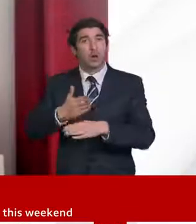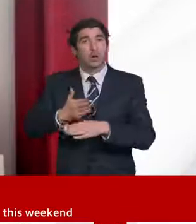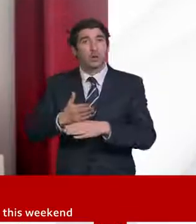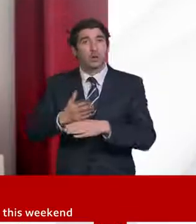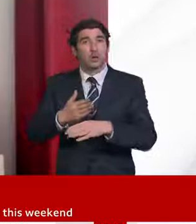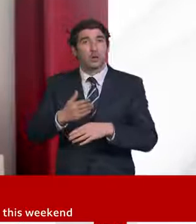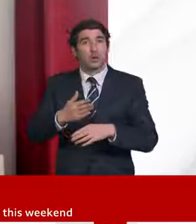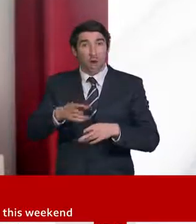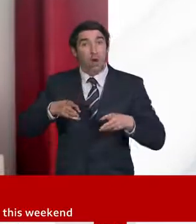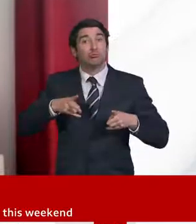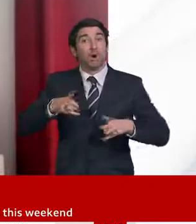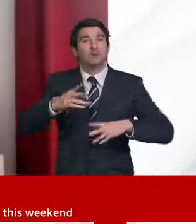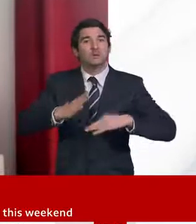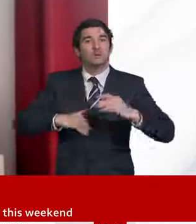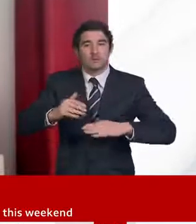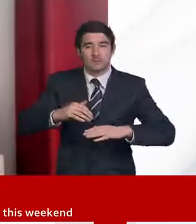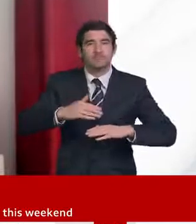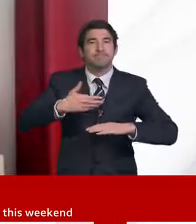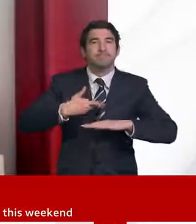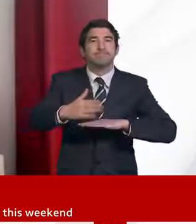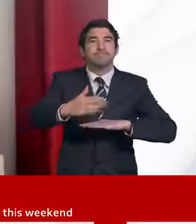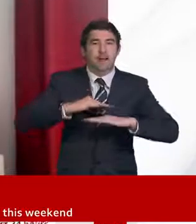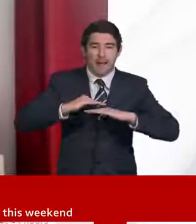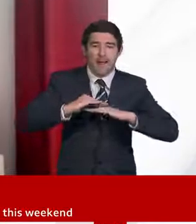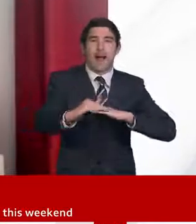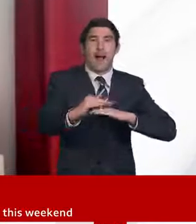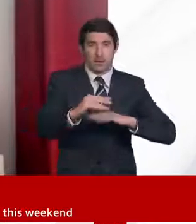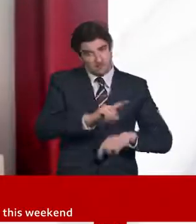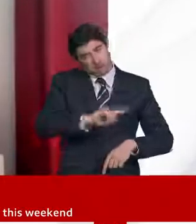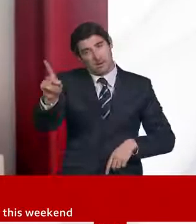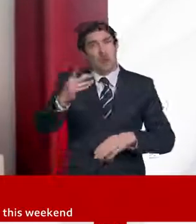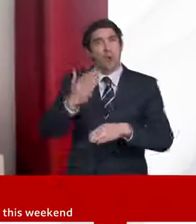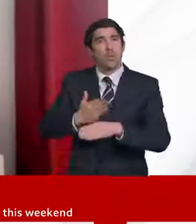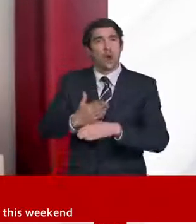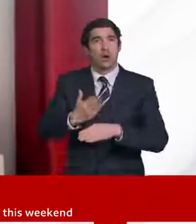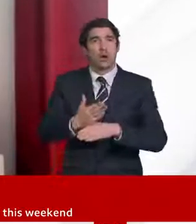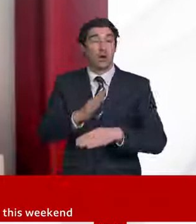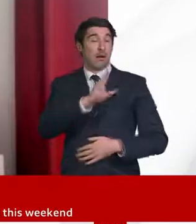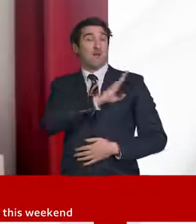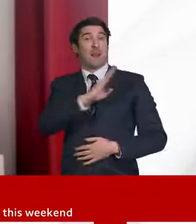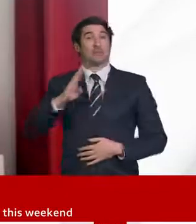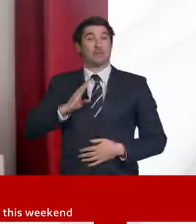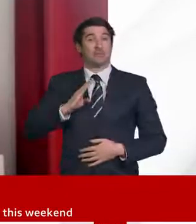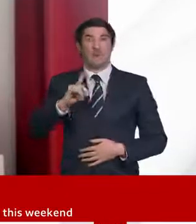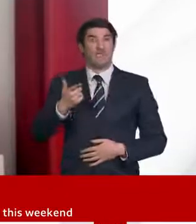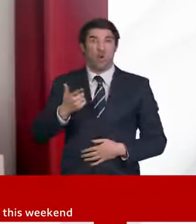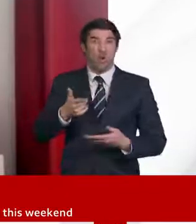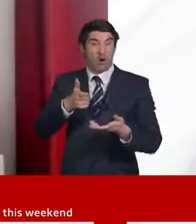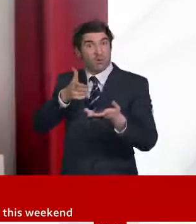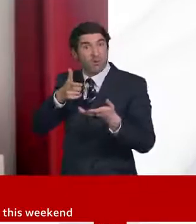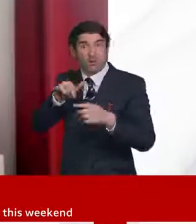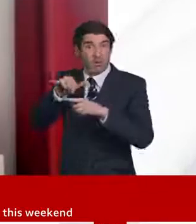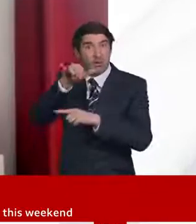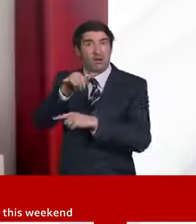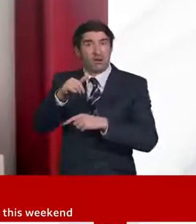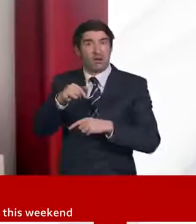contractors continuing to build precision-guided weaponry, hardly life-saving industries. As the First Minister said today,